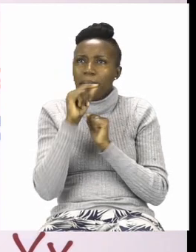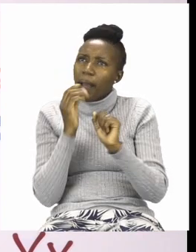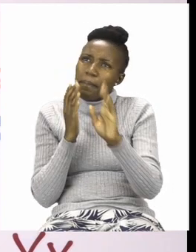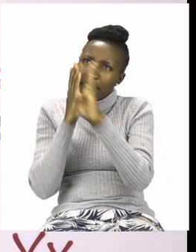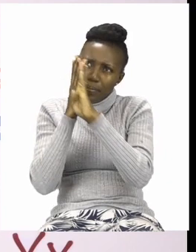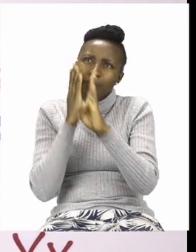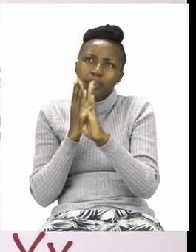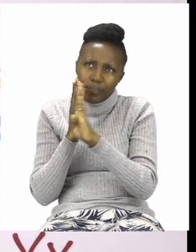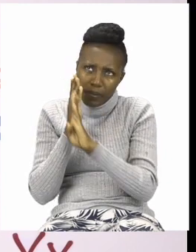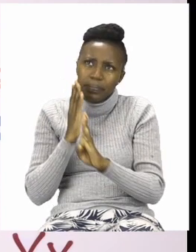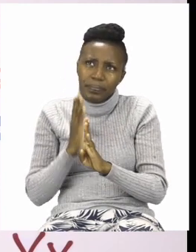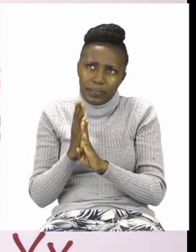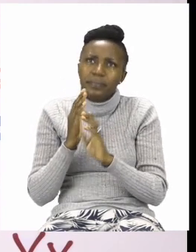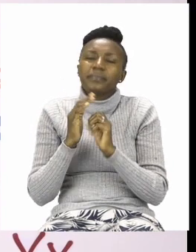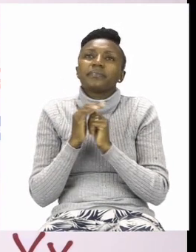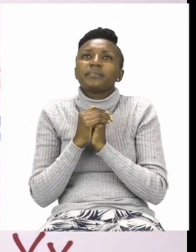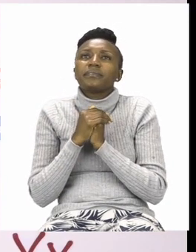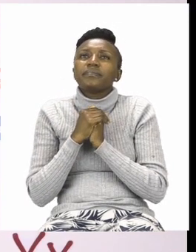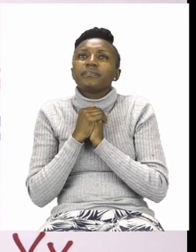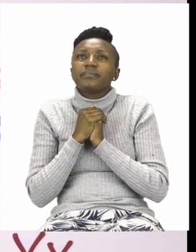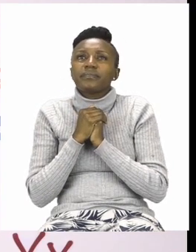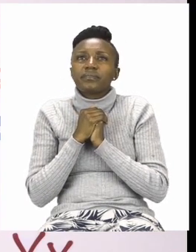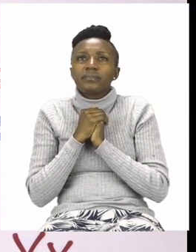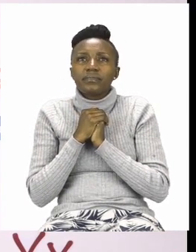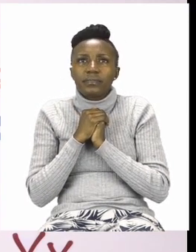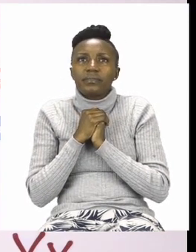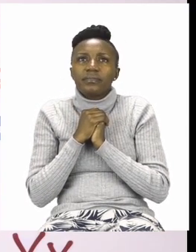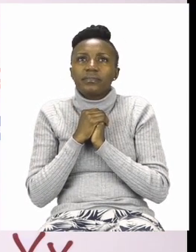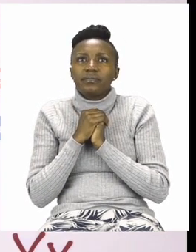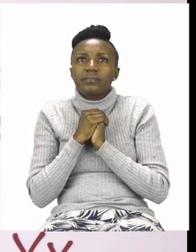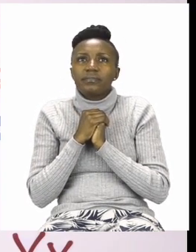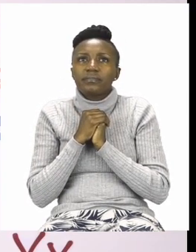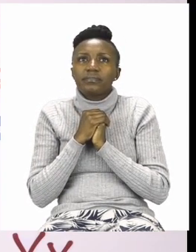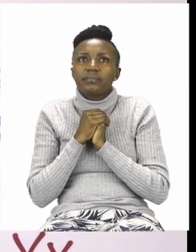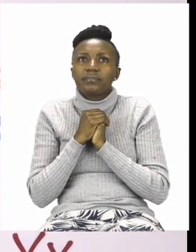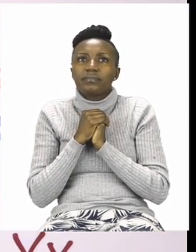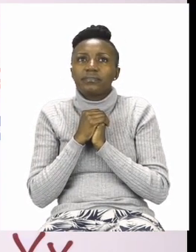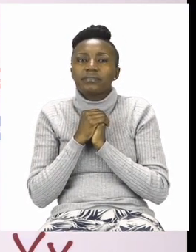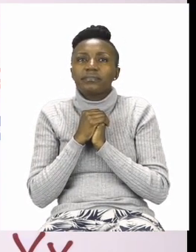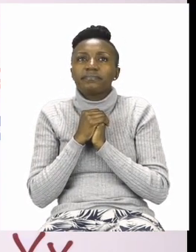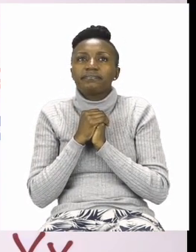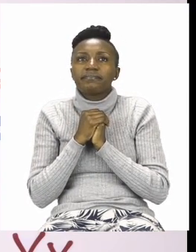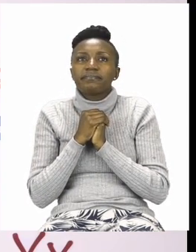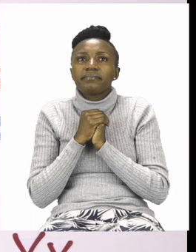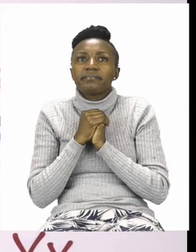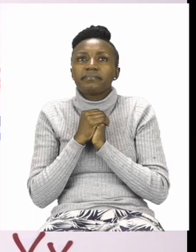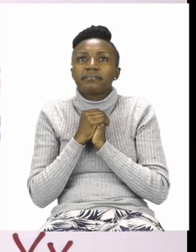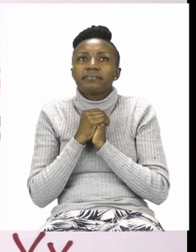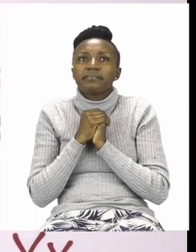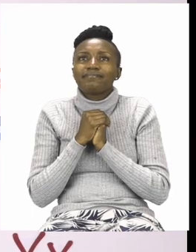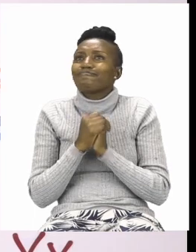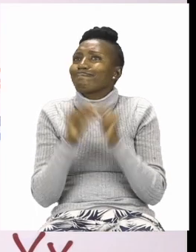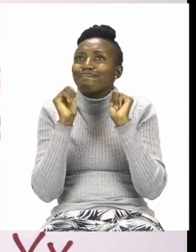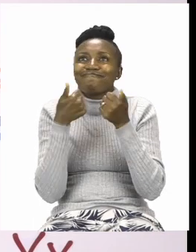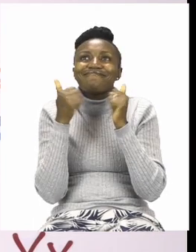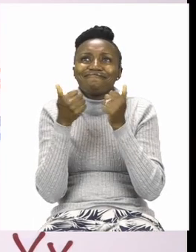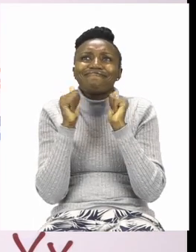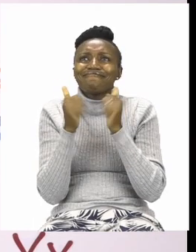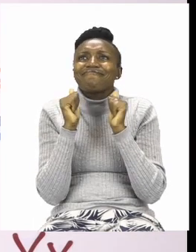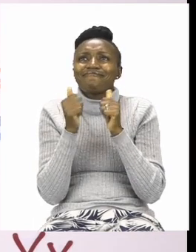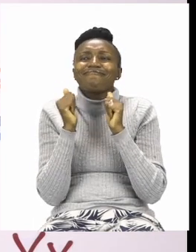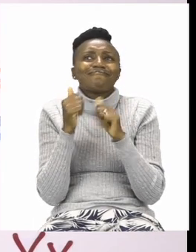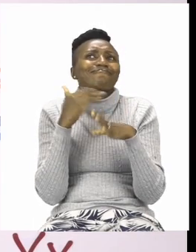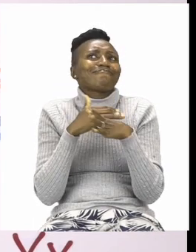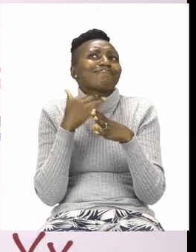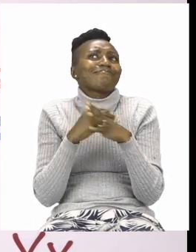bottom and we flick his legs. If you managed to do that, well done! Good